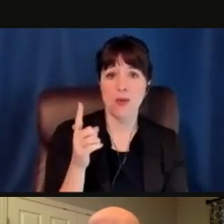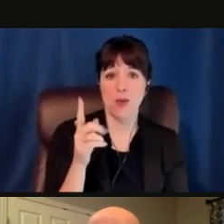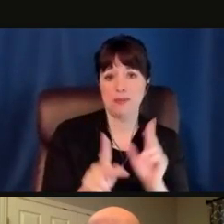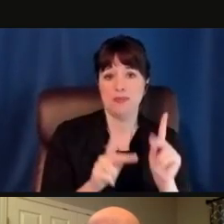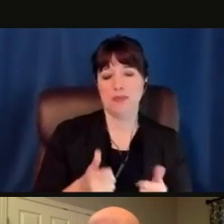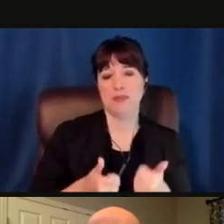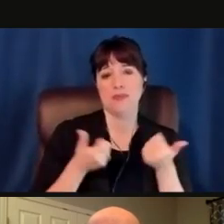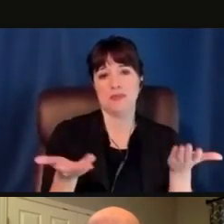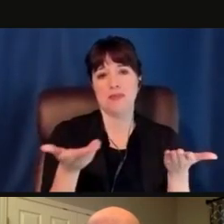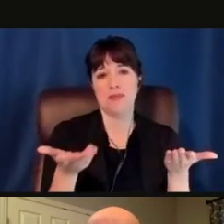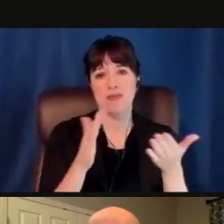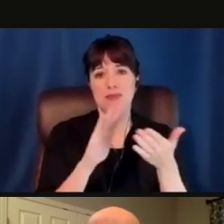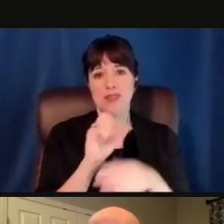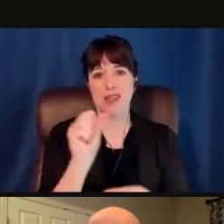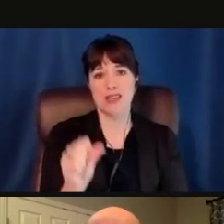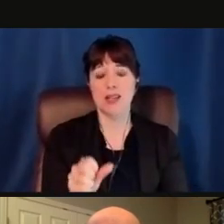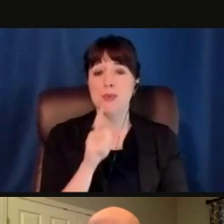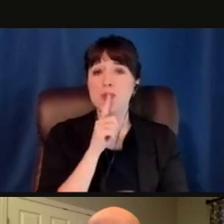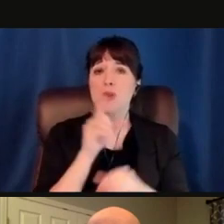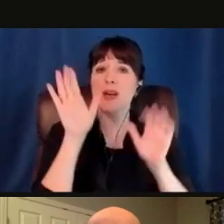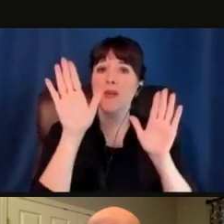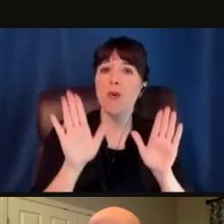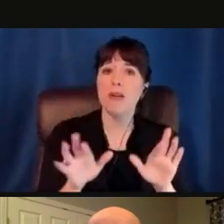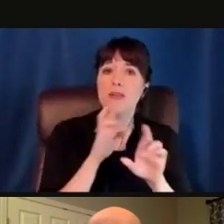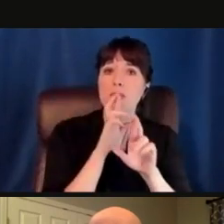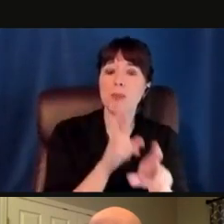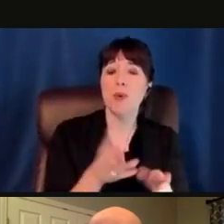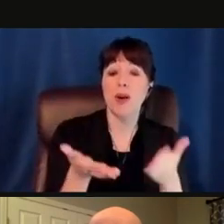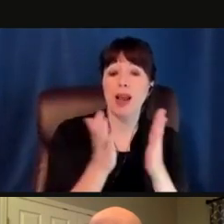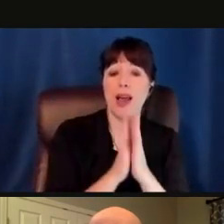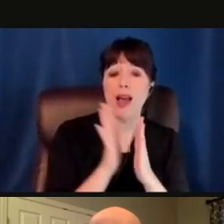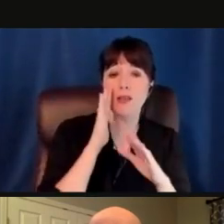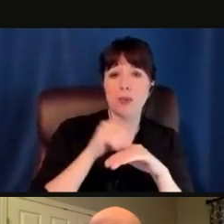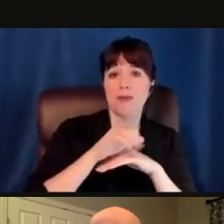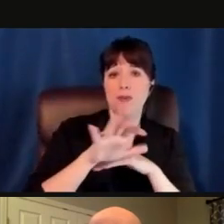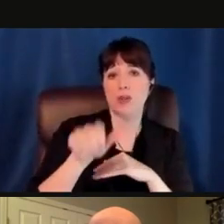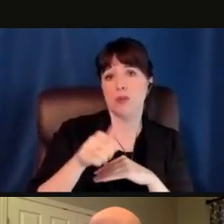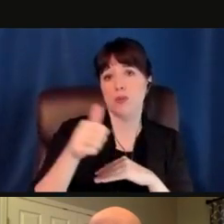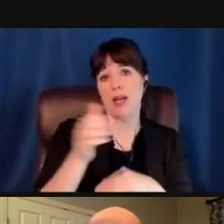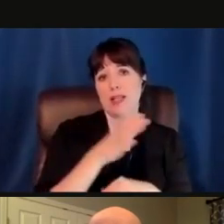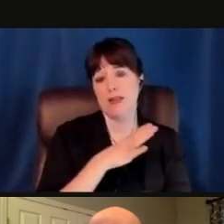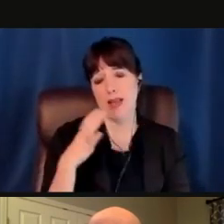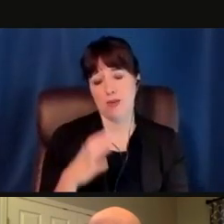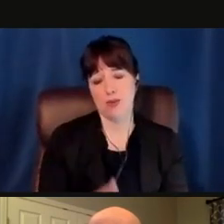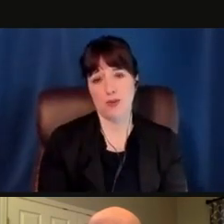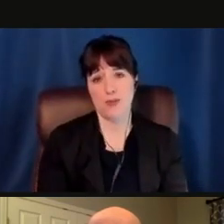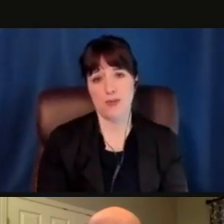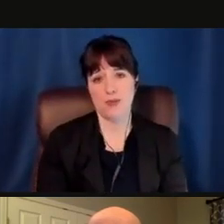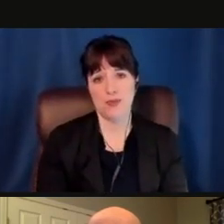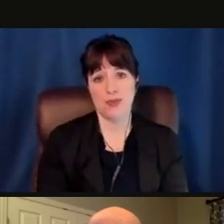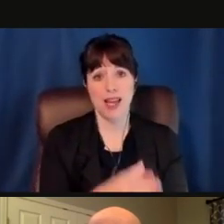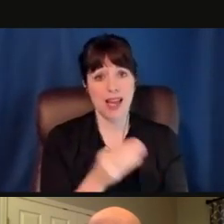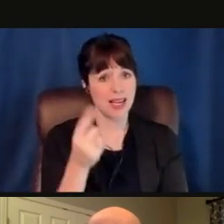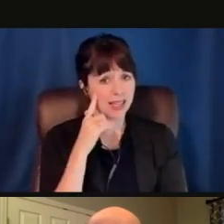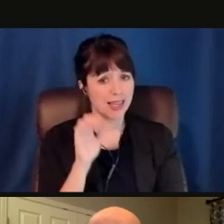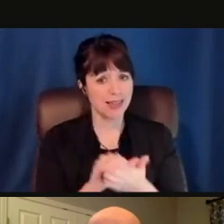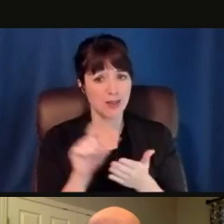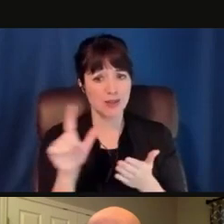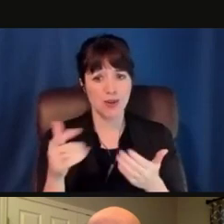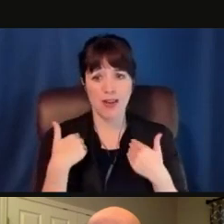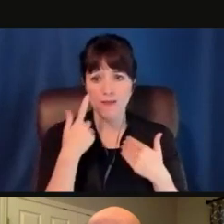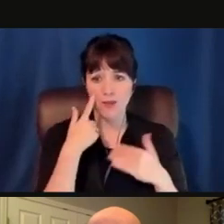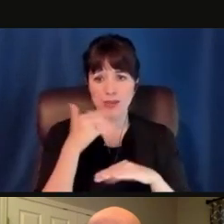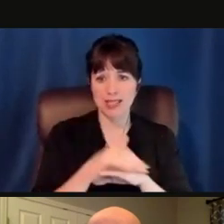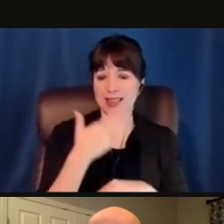Salem. So it was a wonderful report, and I just ask that it be forwarded to the rest of council. And I think that's all I have for tonight. Thank